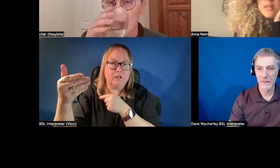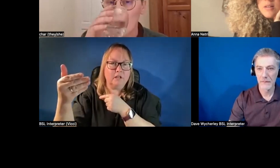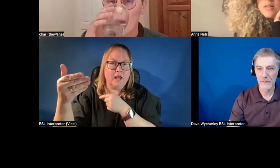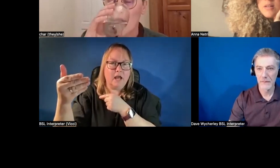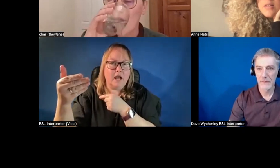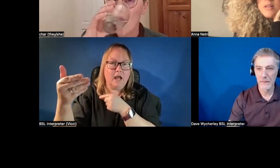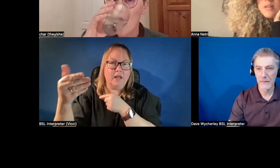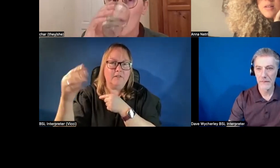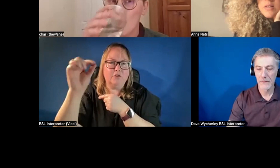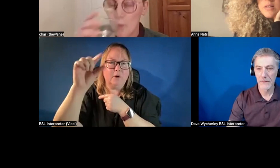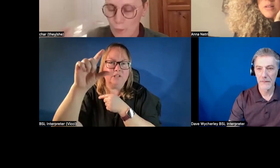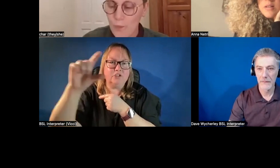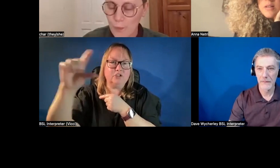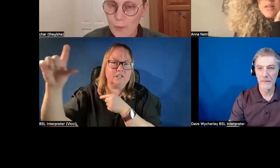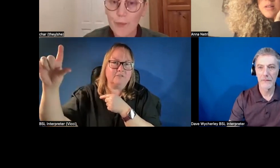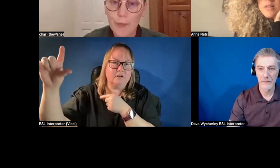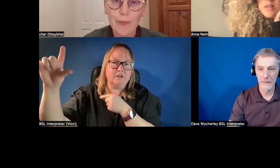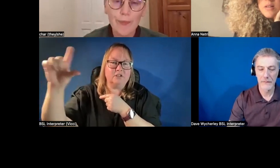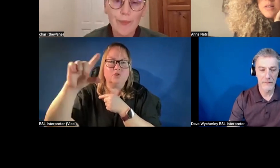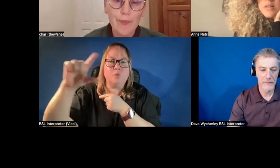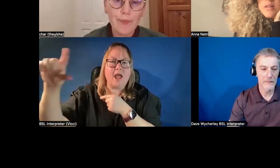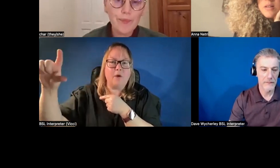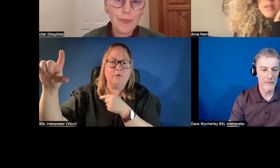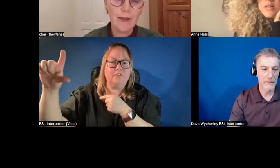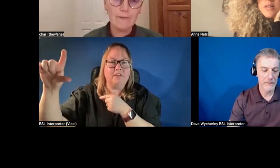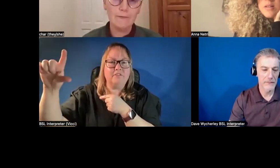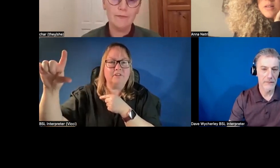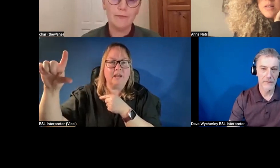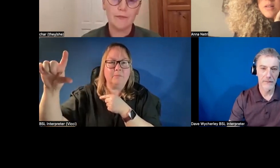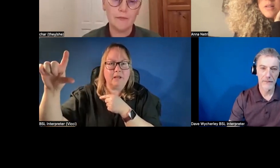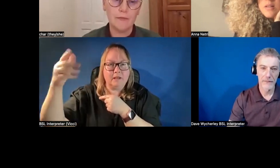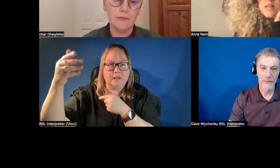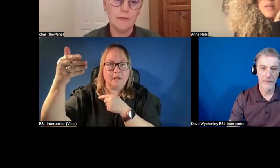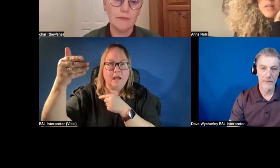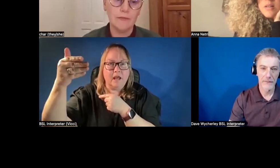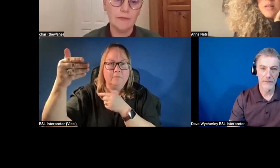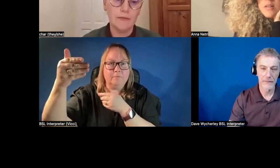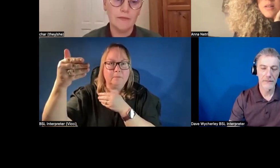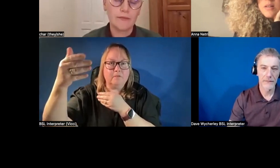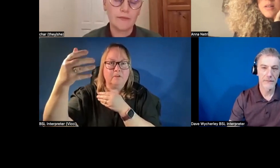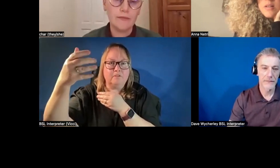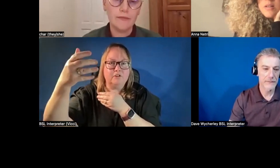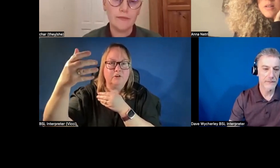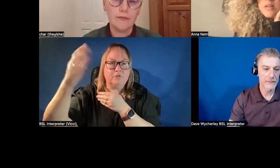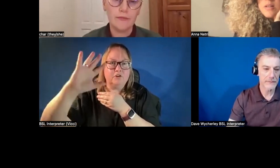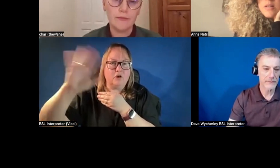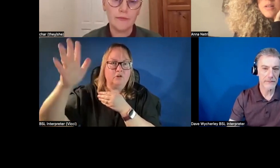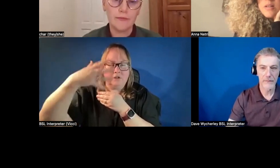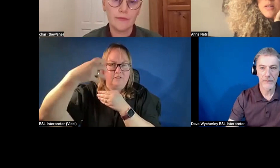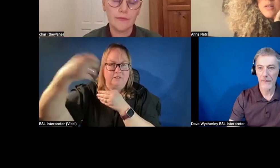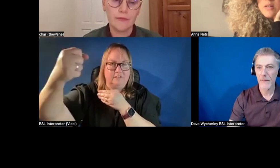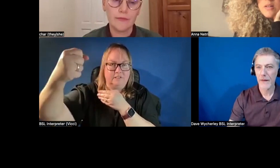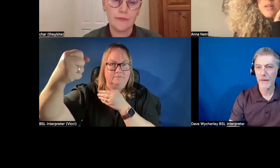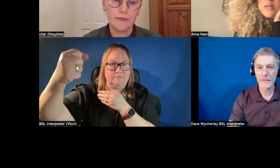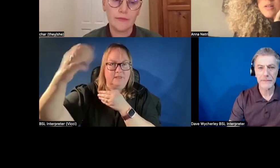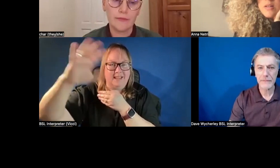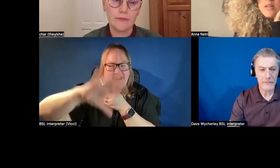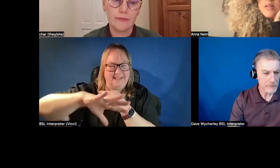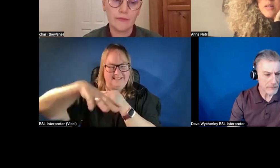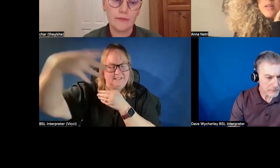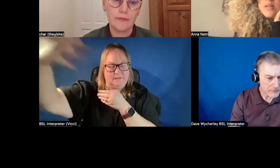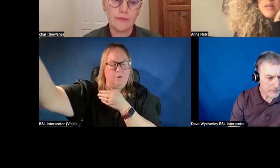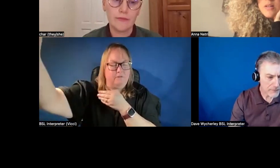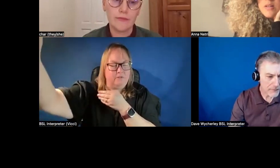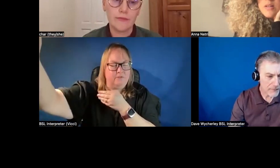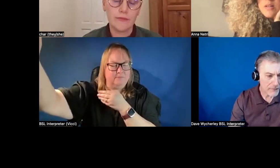off. Mm. You'll just have a square with Dave's name in it. So if you show the non,